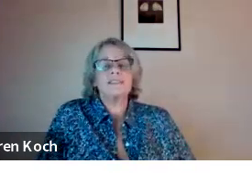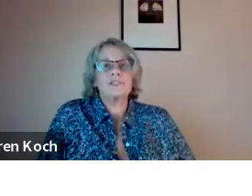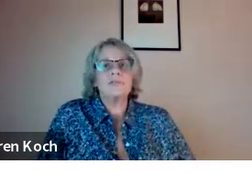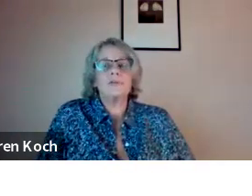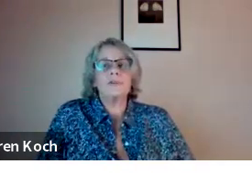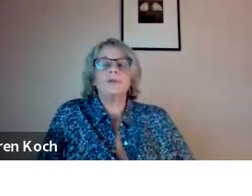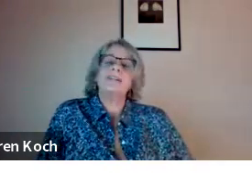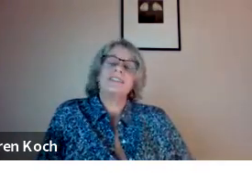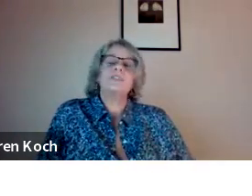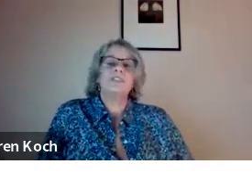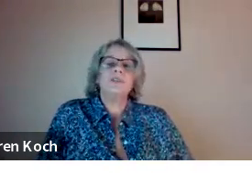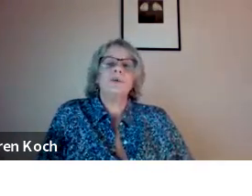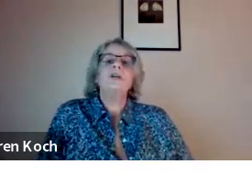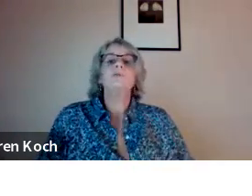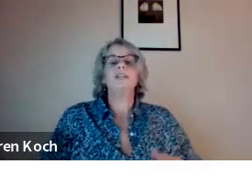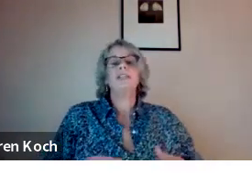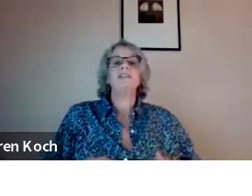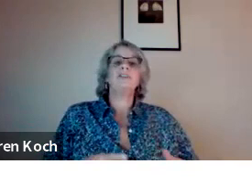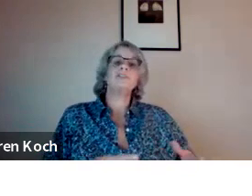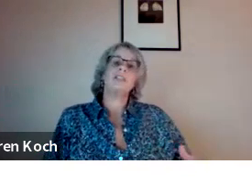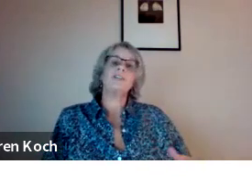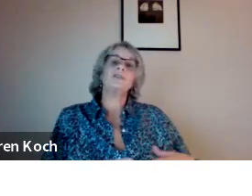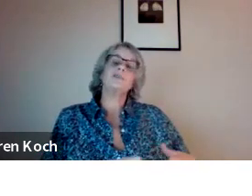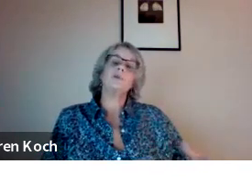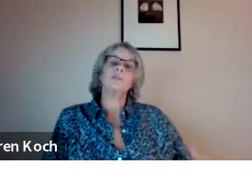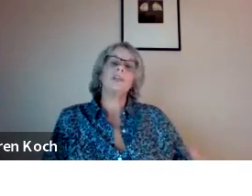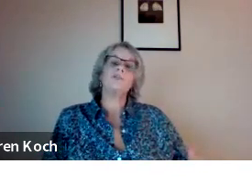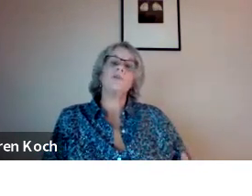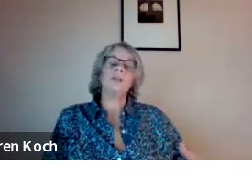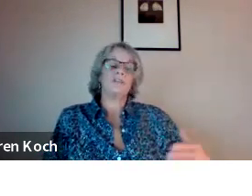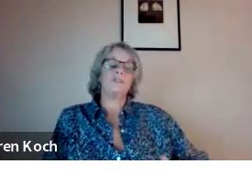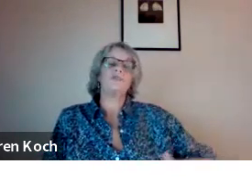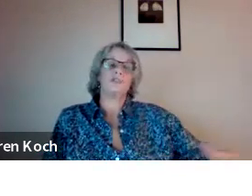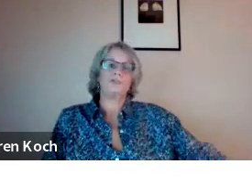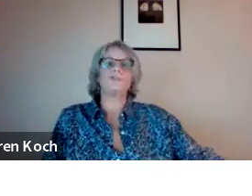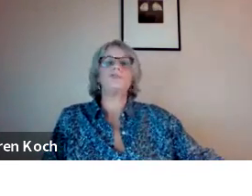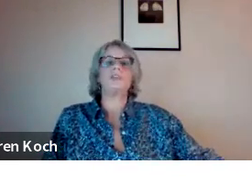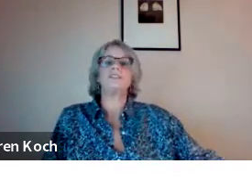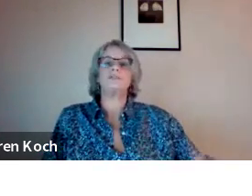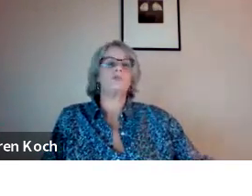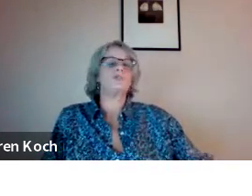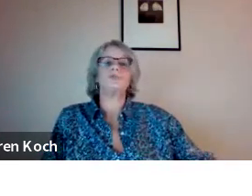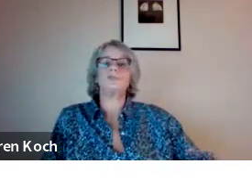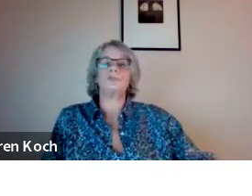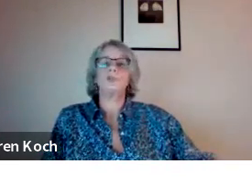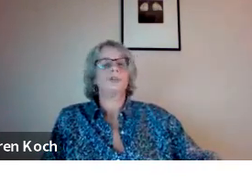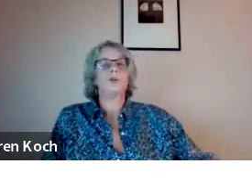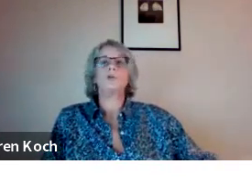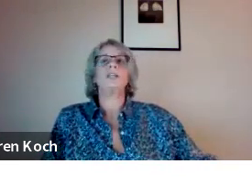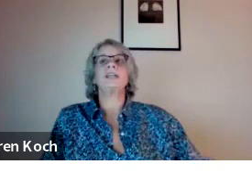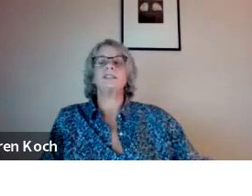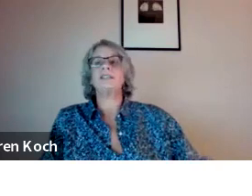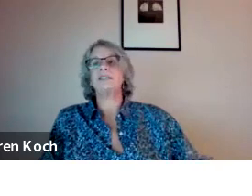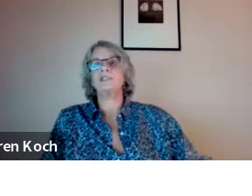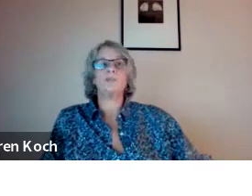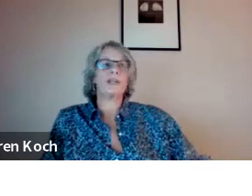make this decision for you. It is up to you, but you need to understand, or it's important that you know that if you choose to do this, if you choose to go